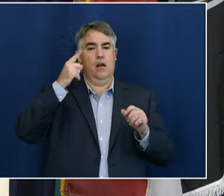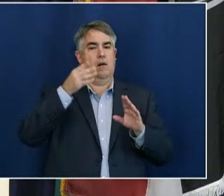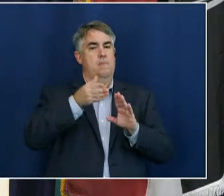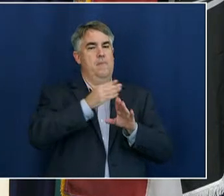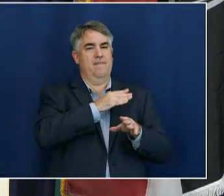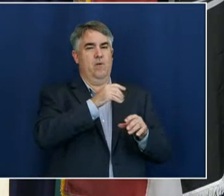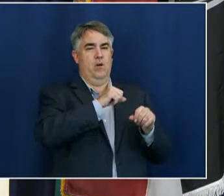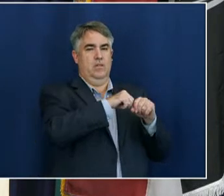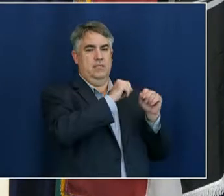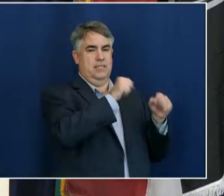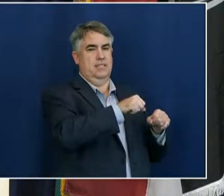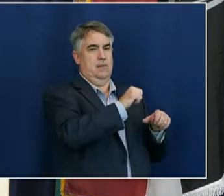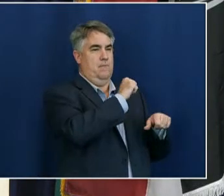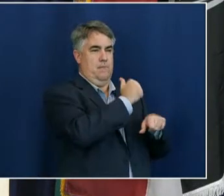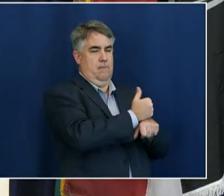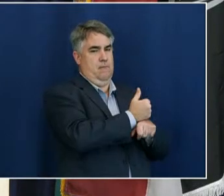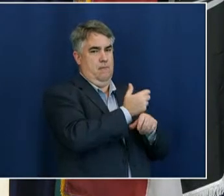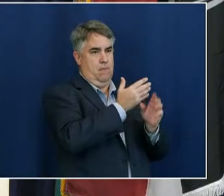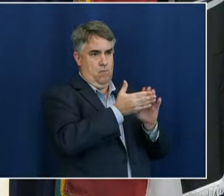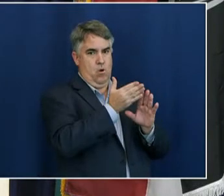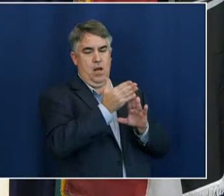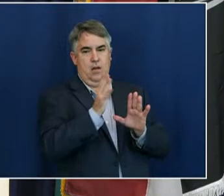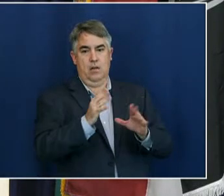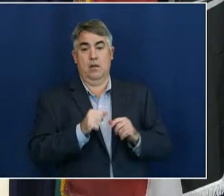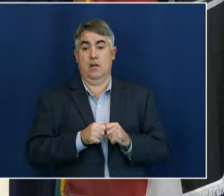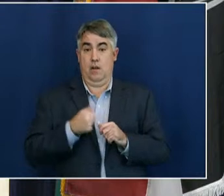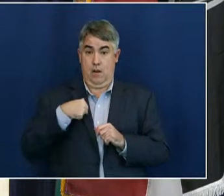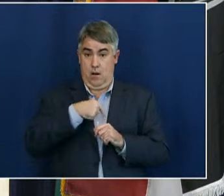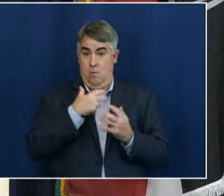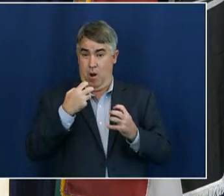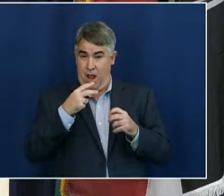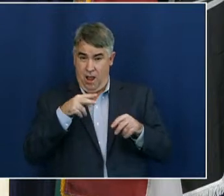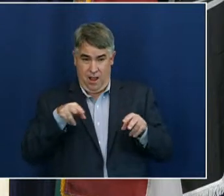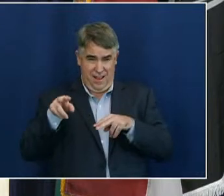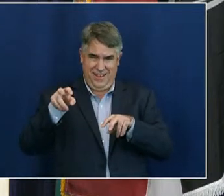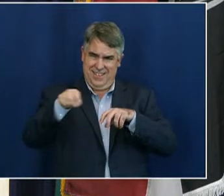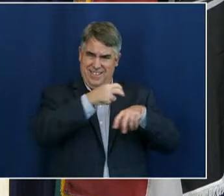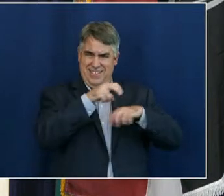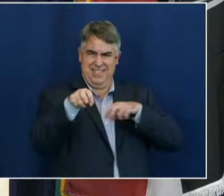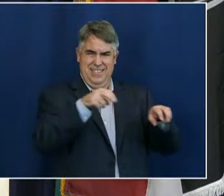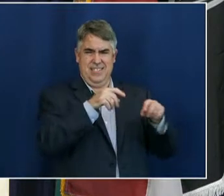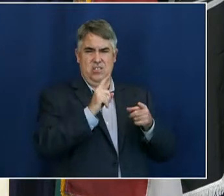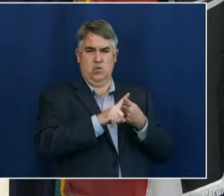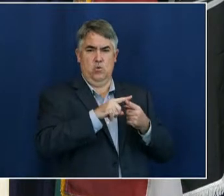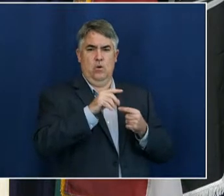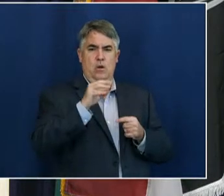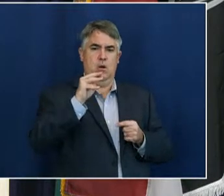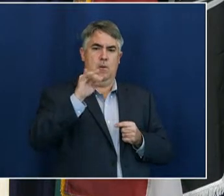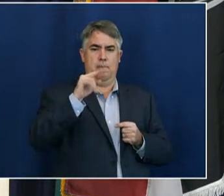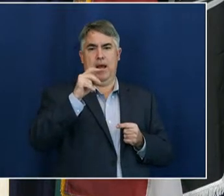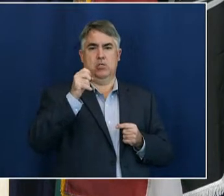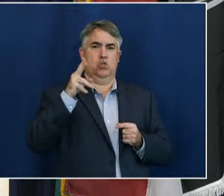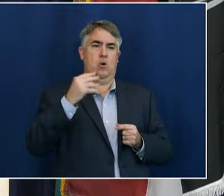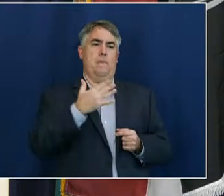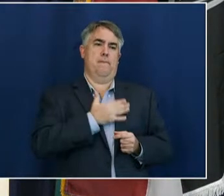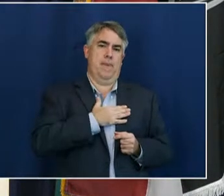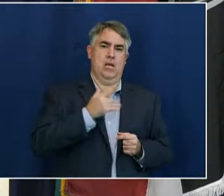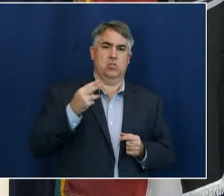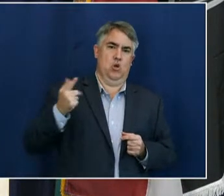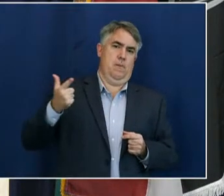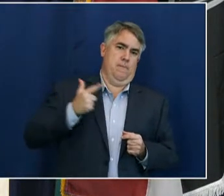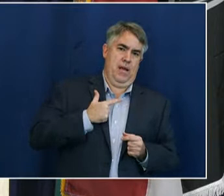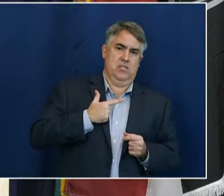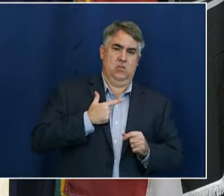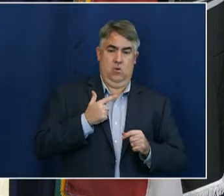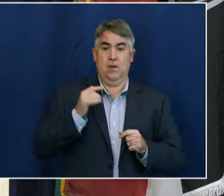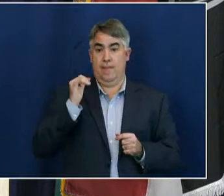and the Chula Vista site into my turn, so that won't be a inconvenience moving forward. But I just ask folks to continue to be patient and